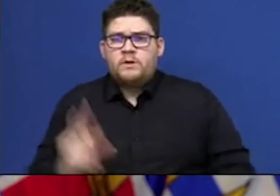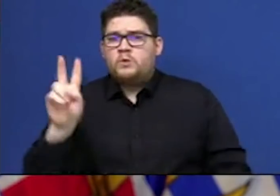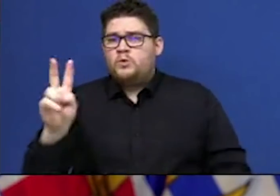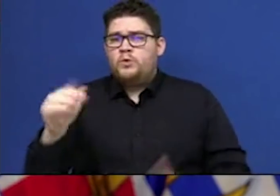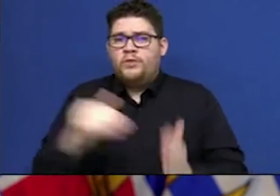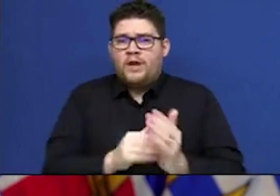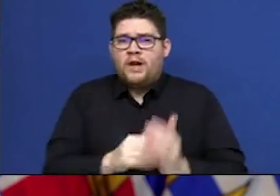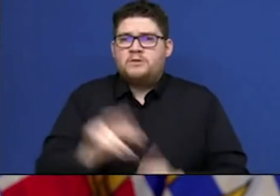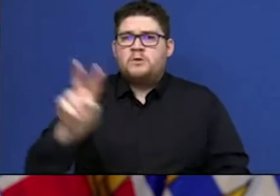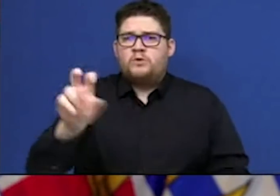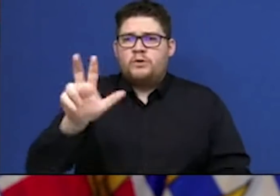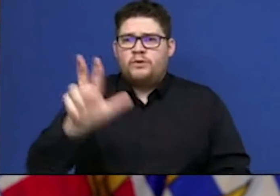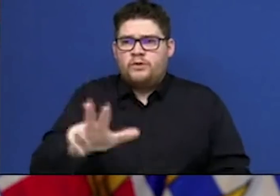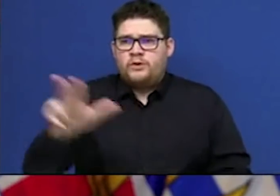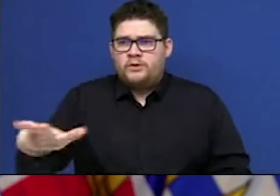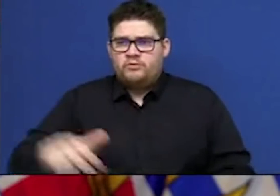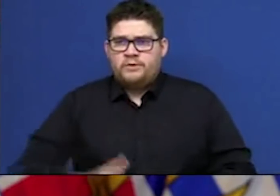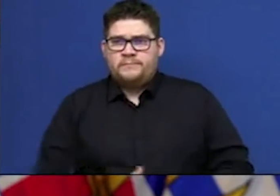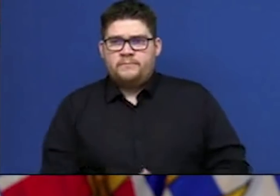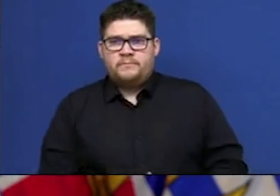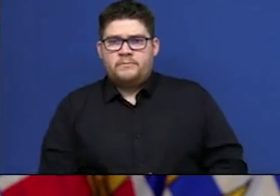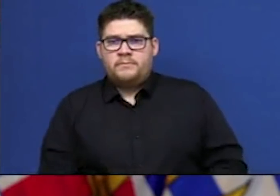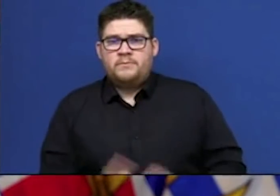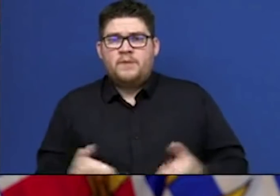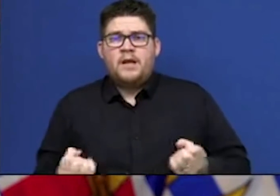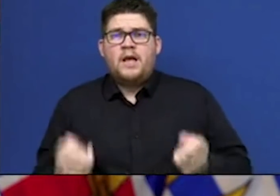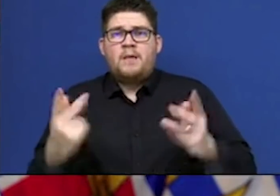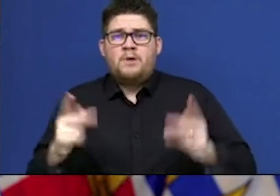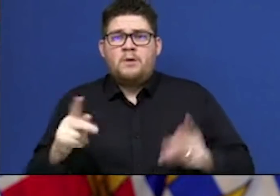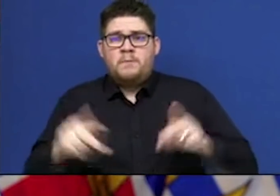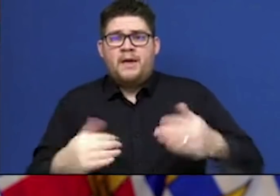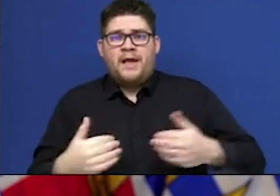That indicates the proportion of these that are now